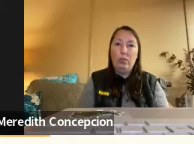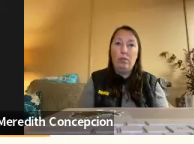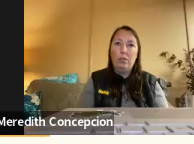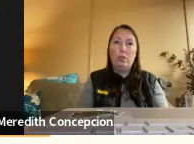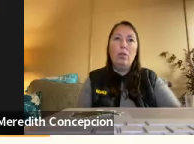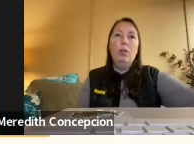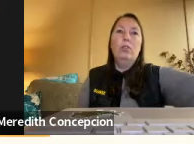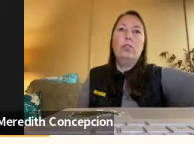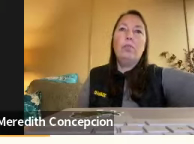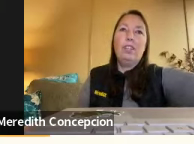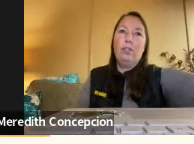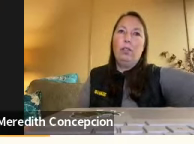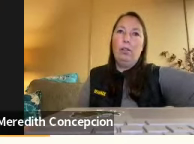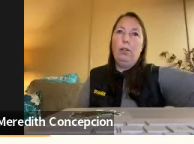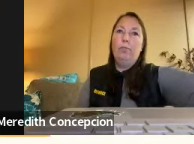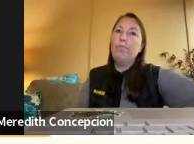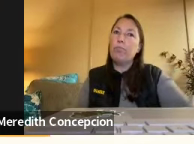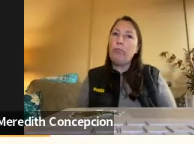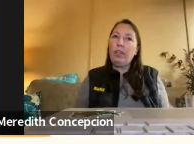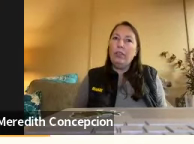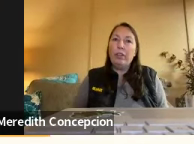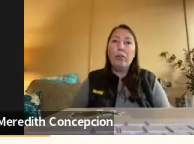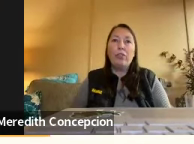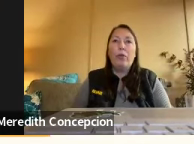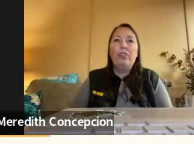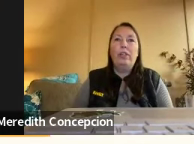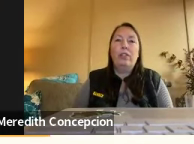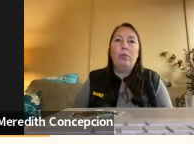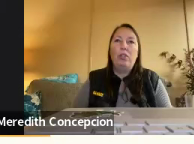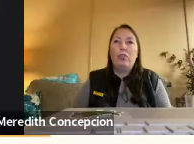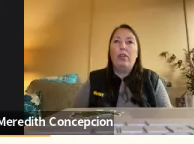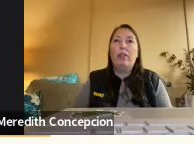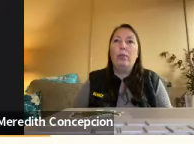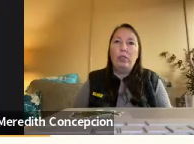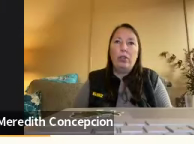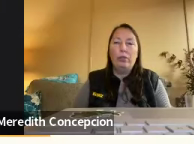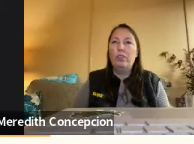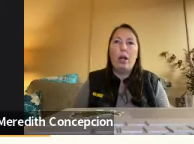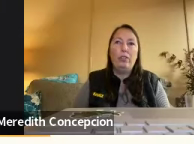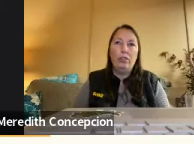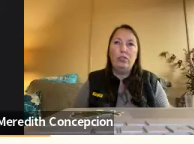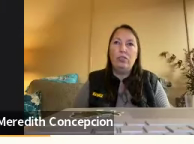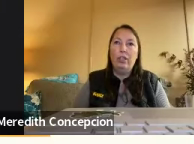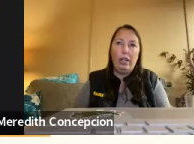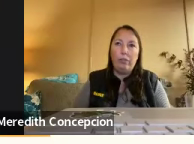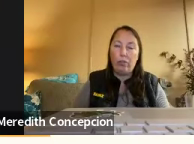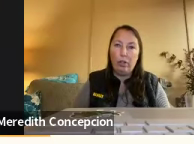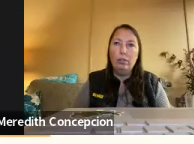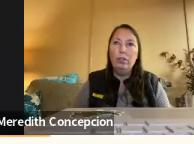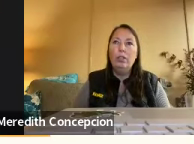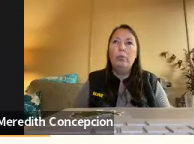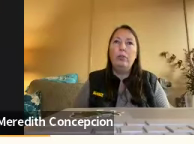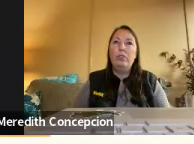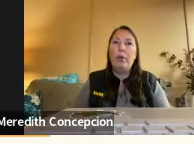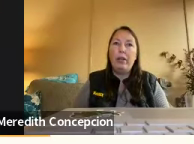have all those services? So some of the things like first though, it's like we made sure that their mental health was not just an